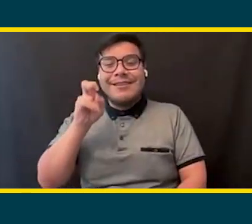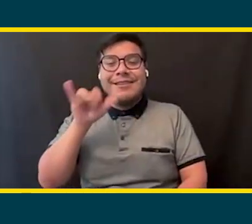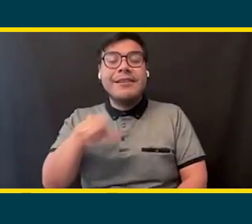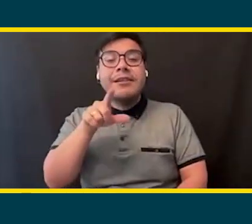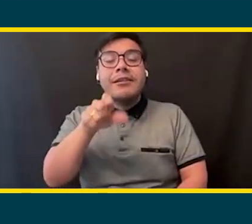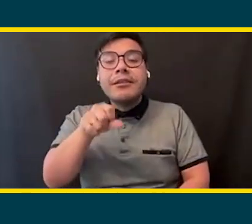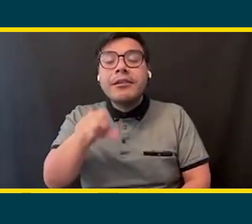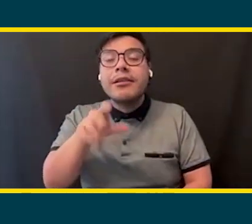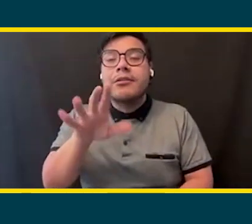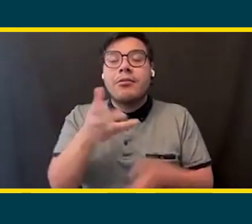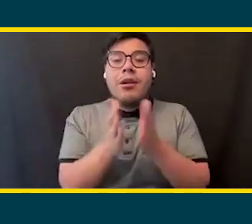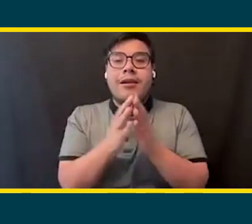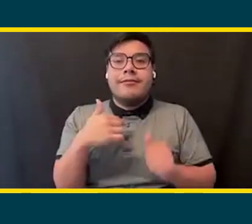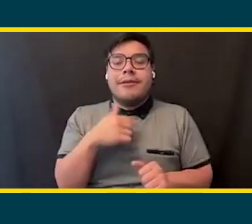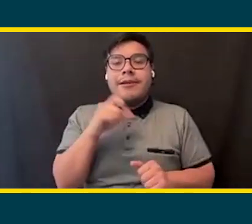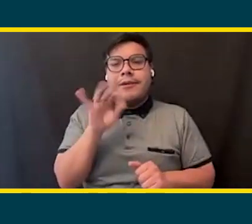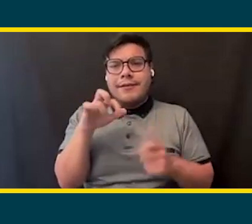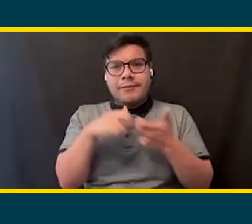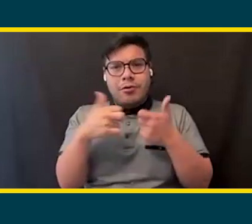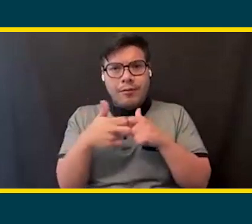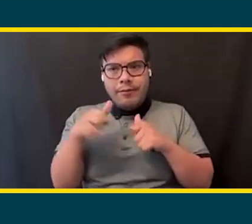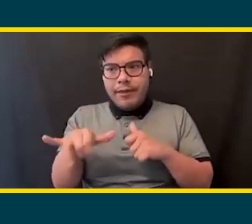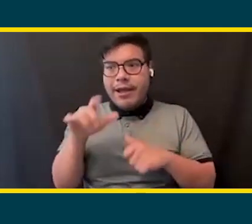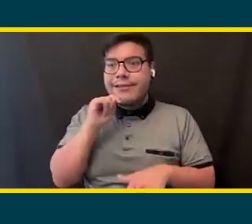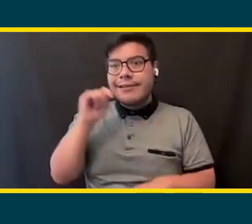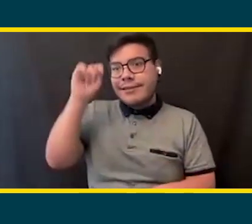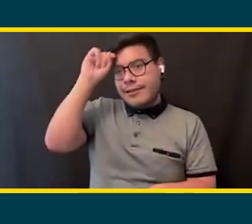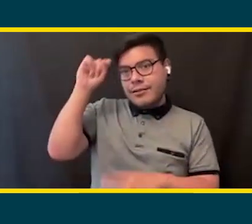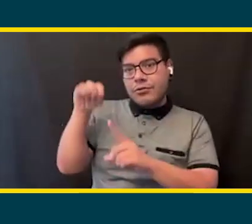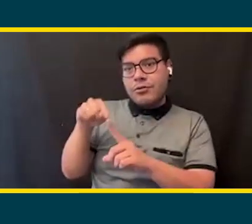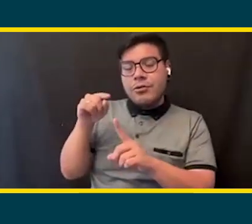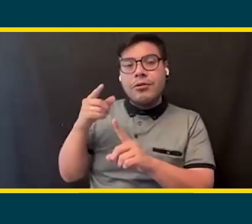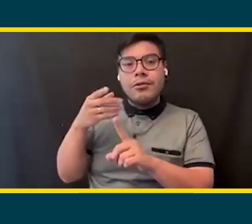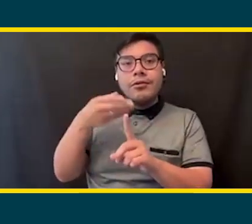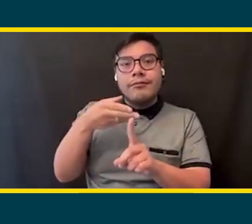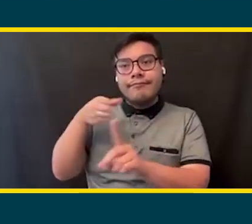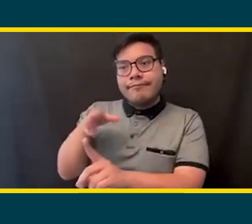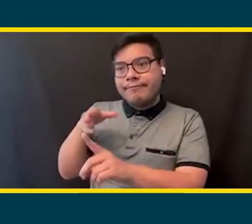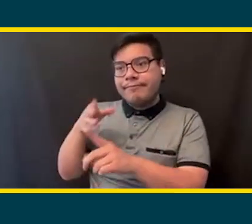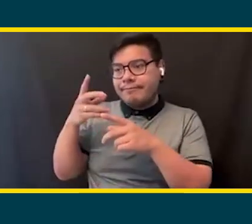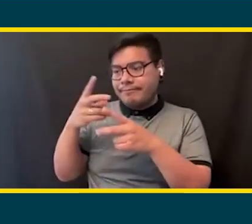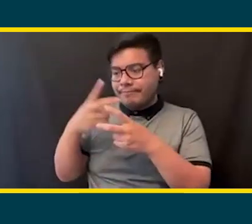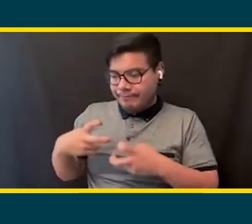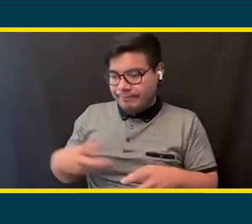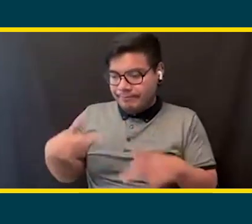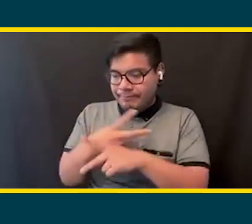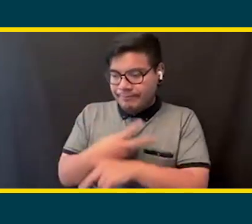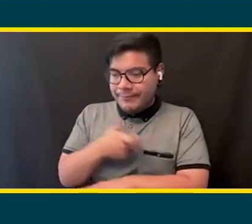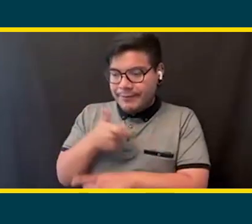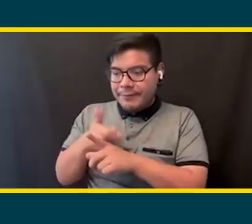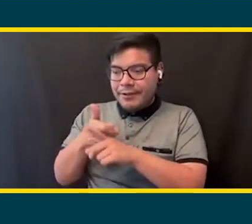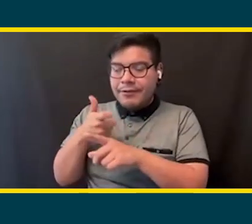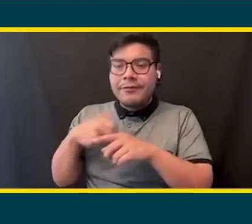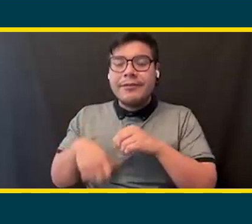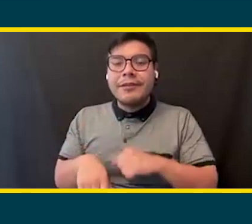you're asking me, do I think it's a problem that teenagers are trending towards figuring themselves out in